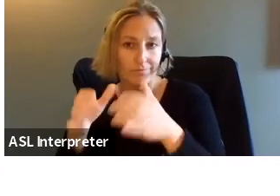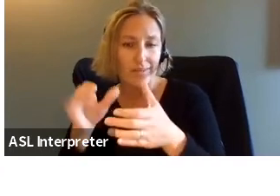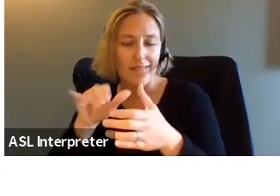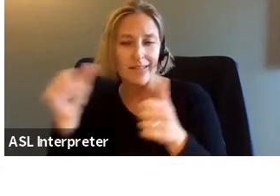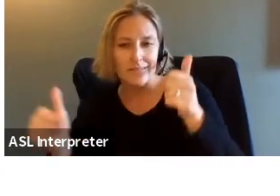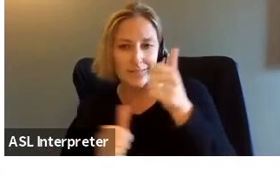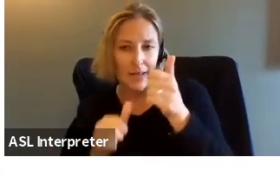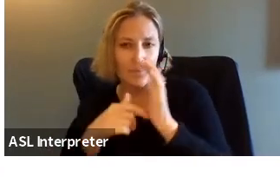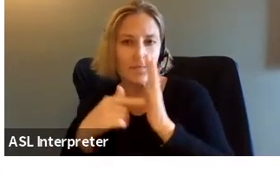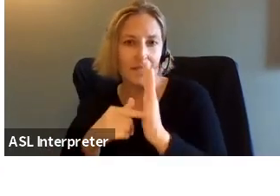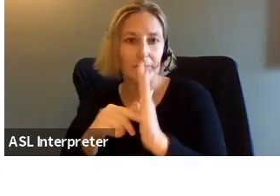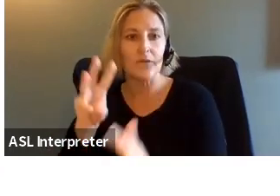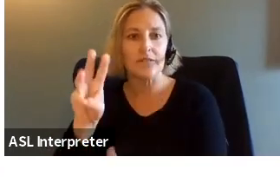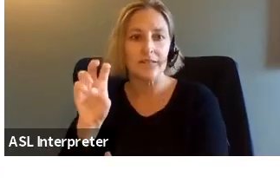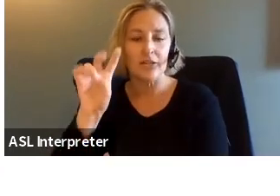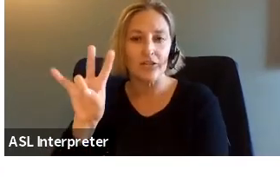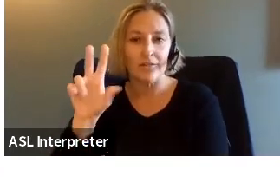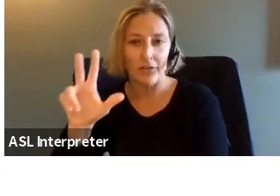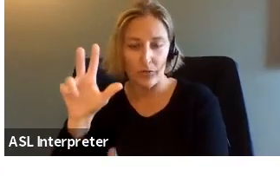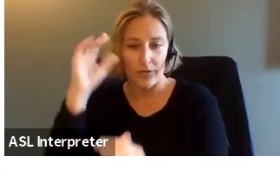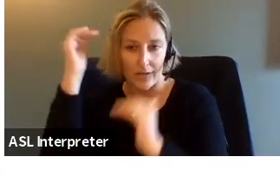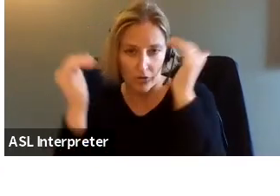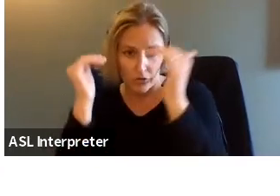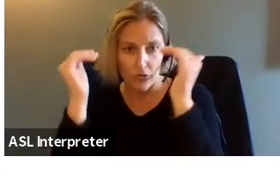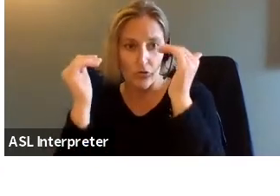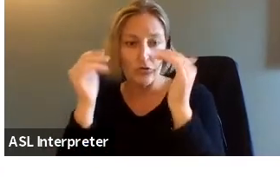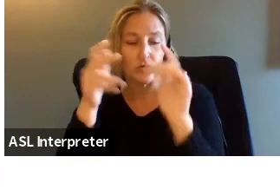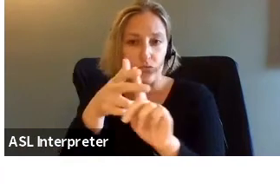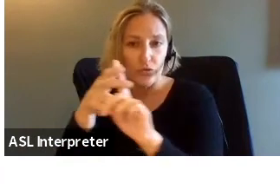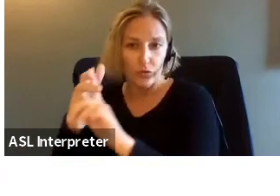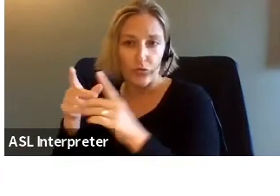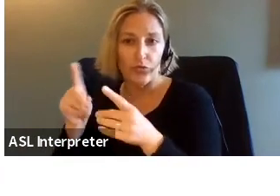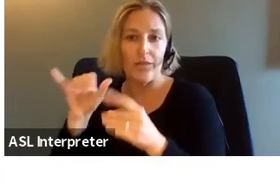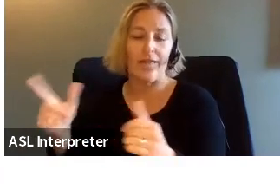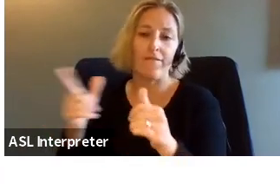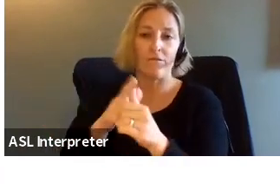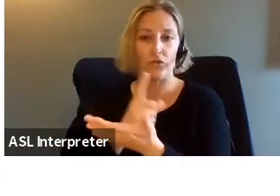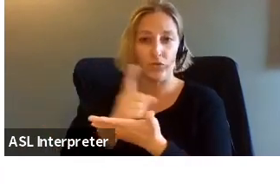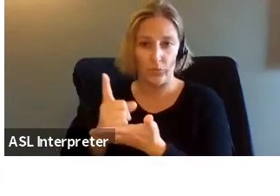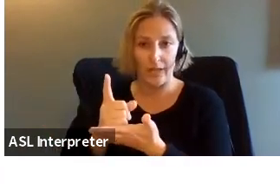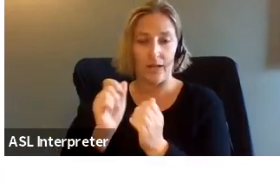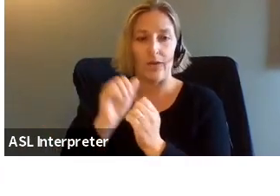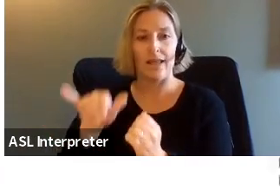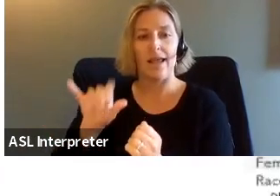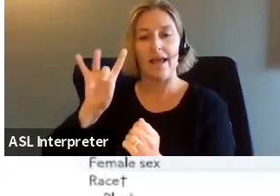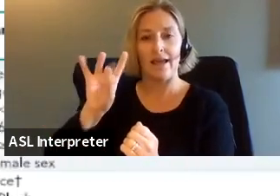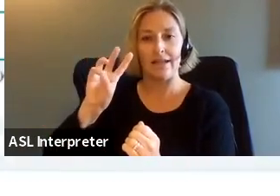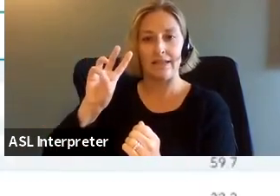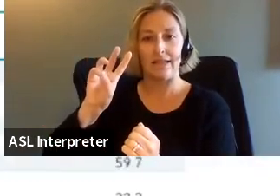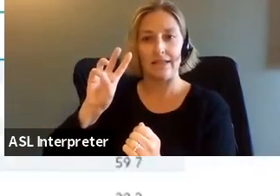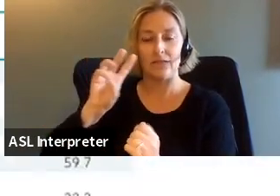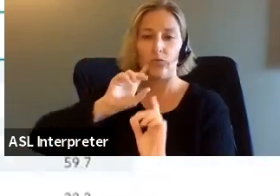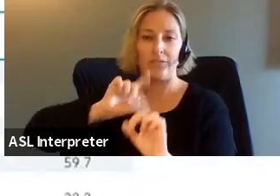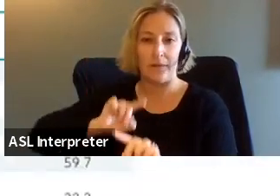of 673 adults that were recruited within the first week with an 86 response rate. Next,